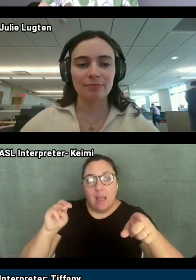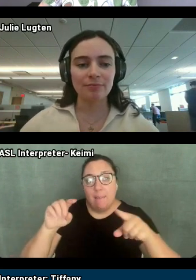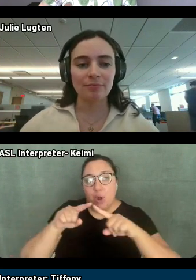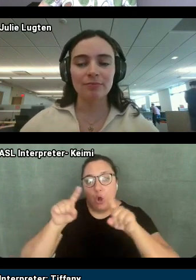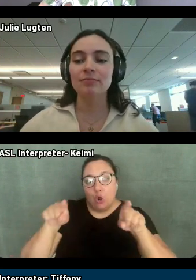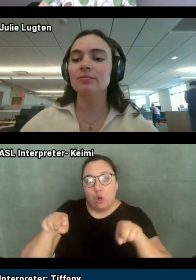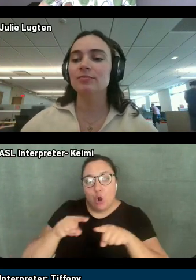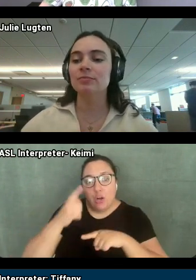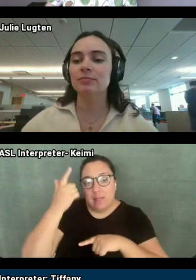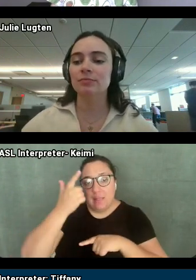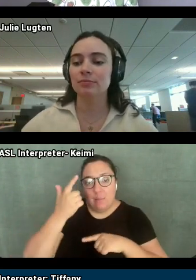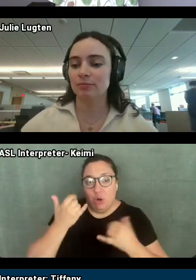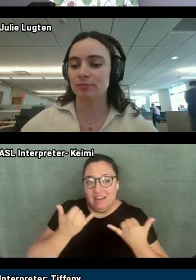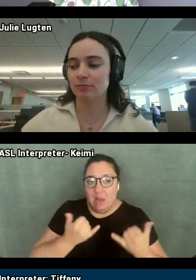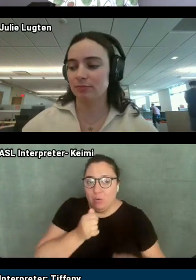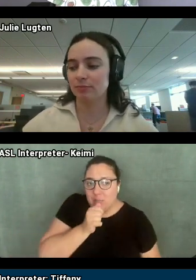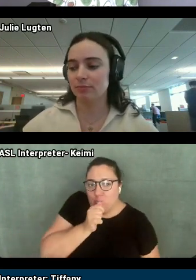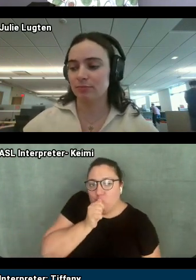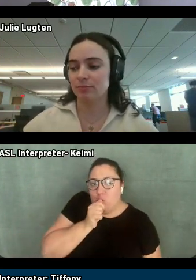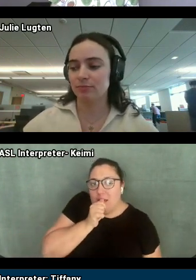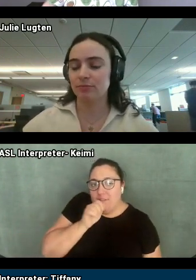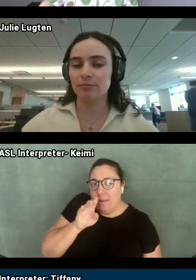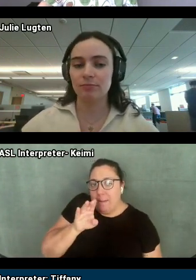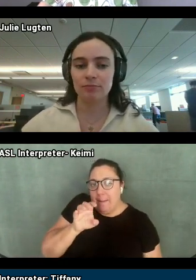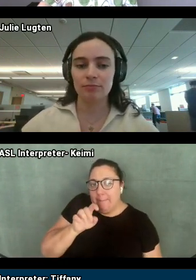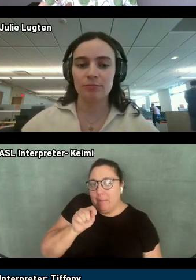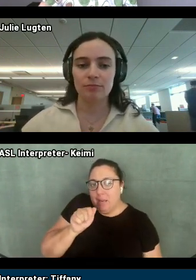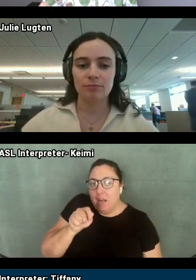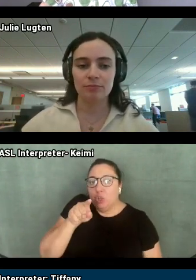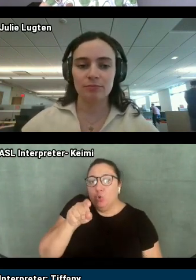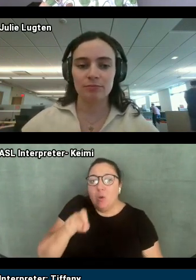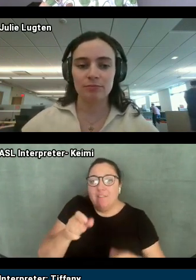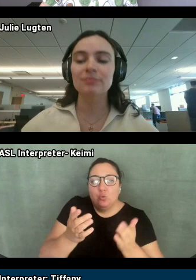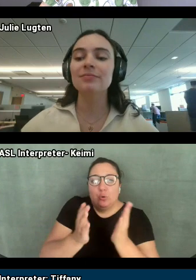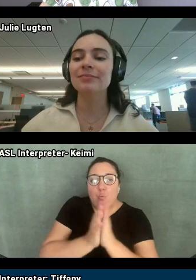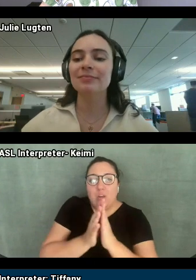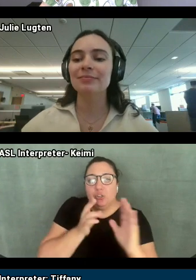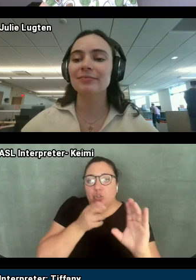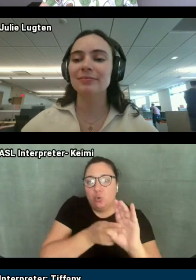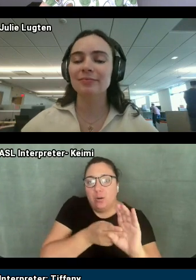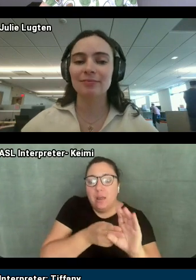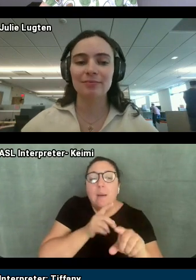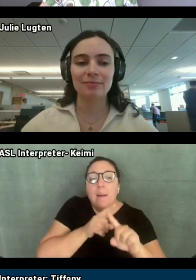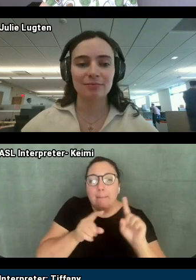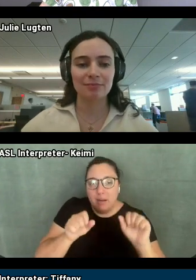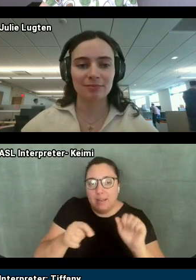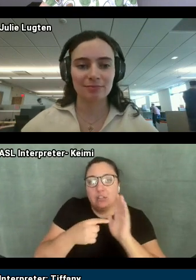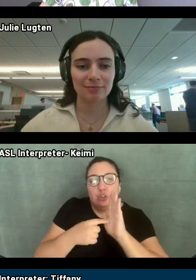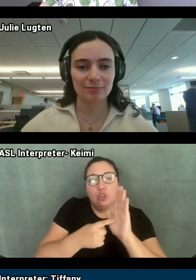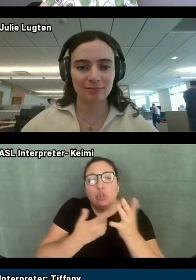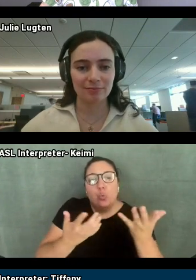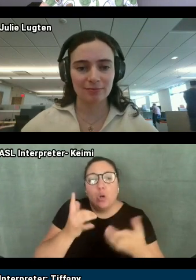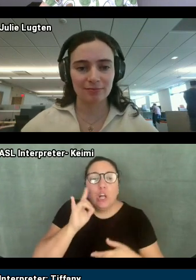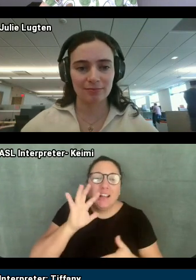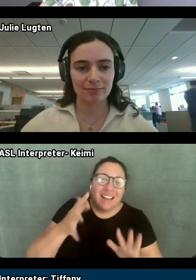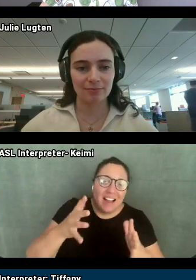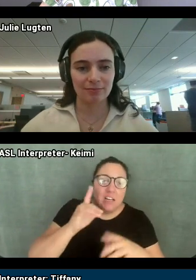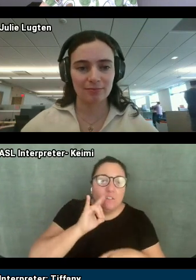private beta right now. You have to request to join it. But I can show you what it kind of looks like.